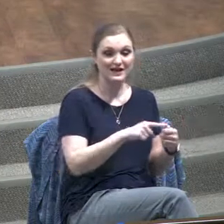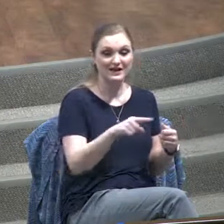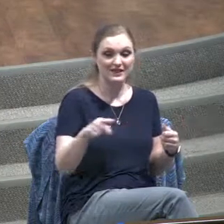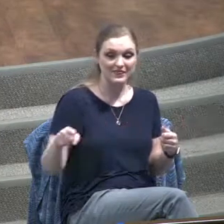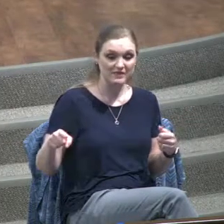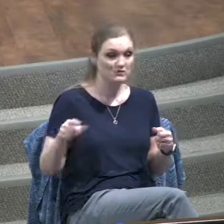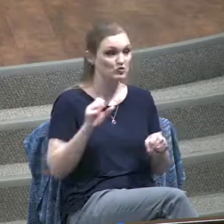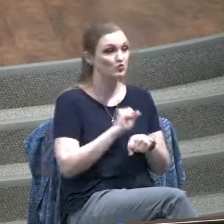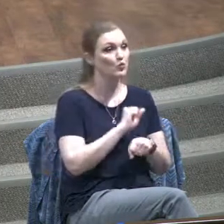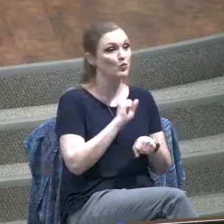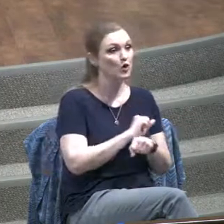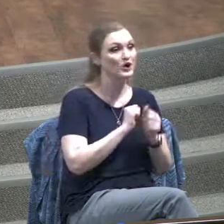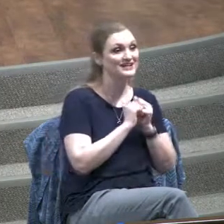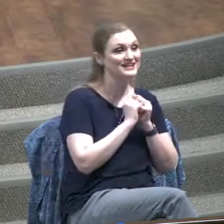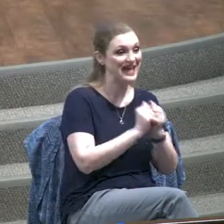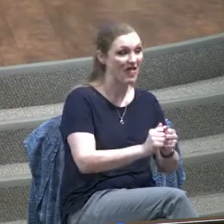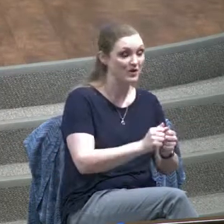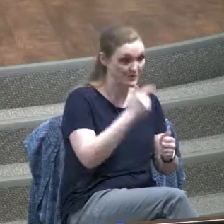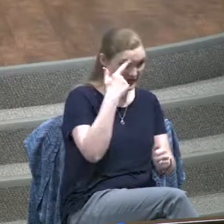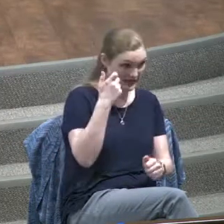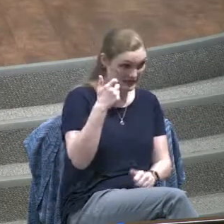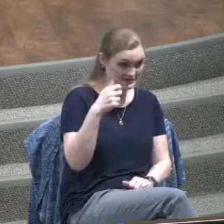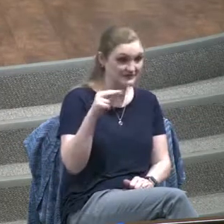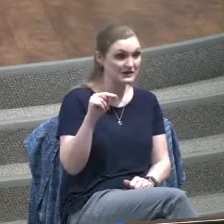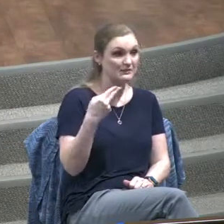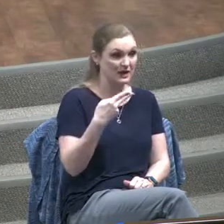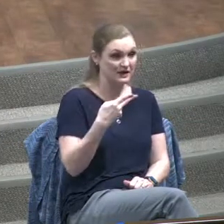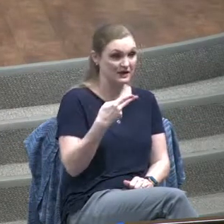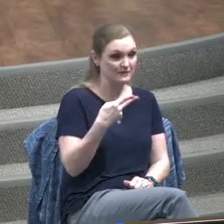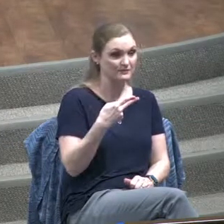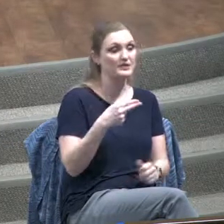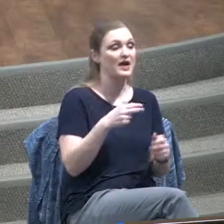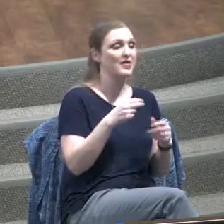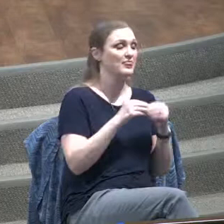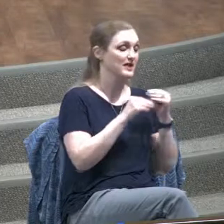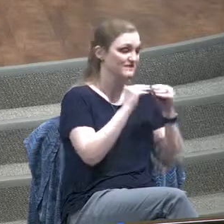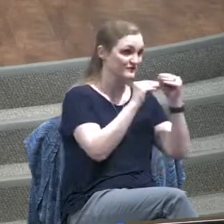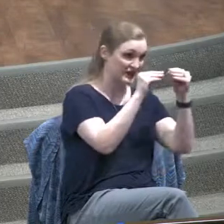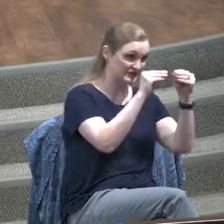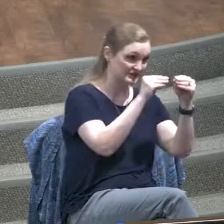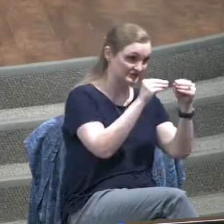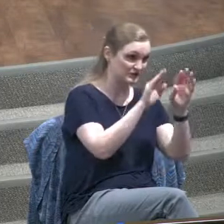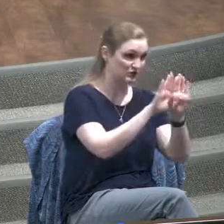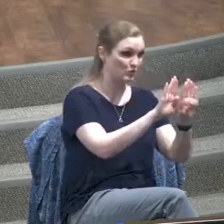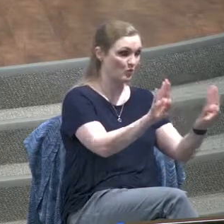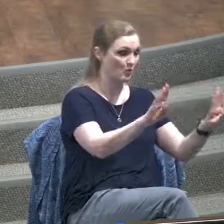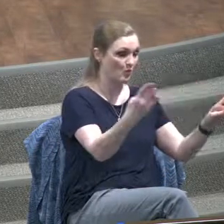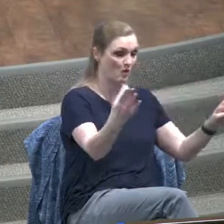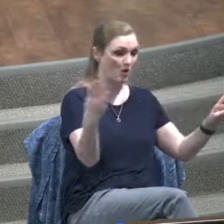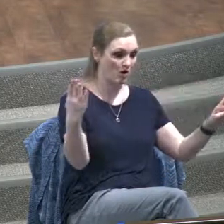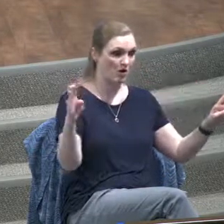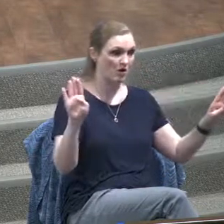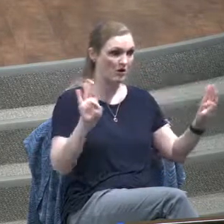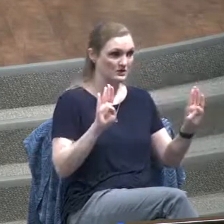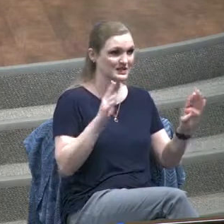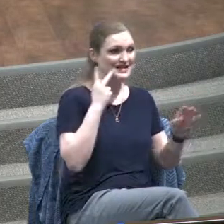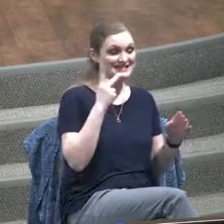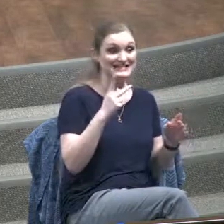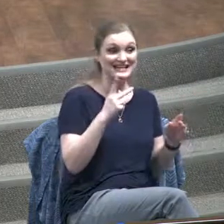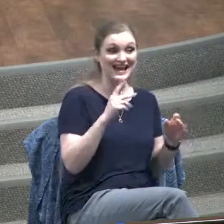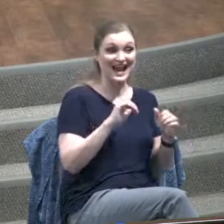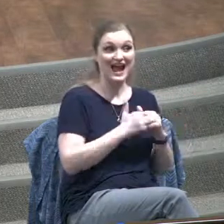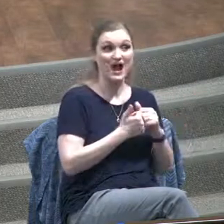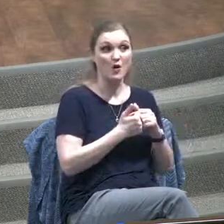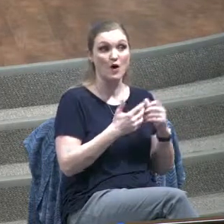and they started rebuilding the walls of the city. And see how they were threatened by